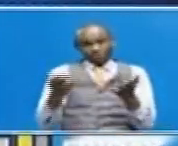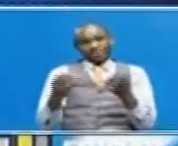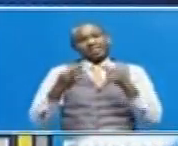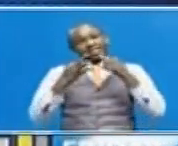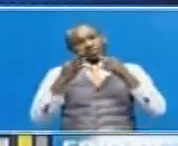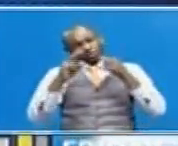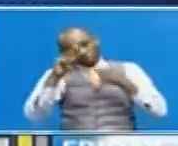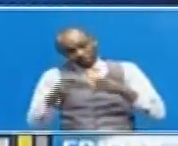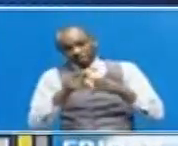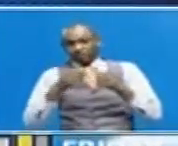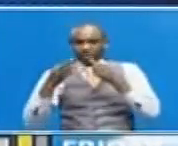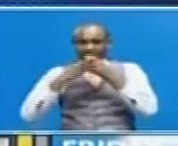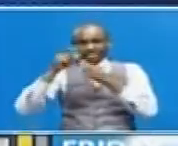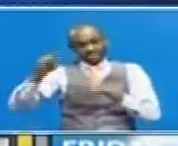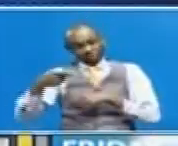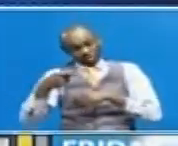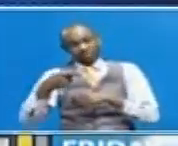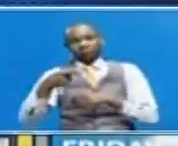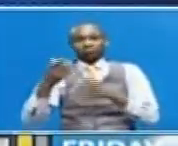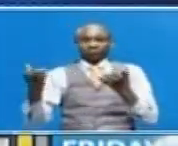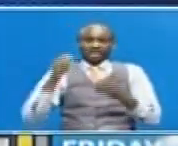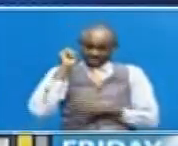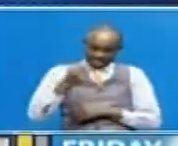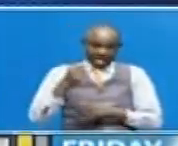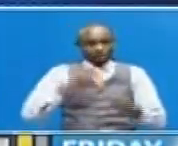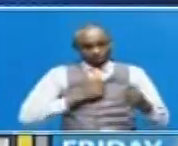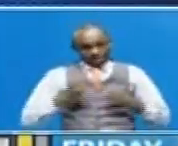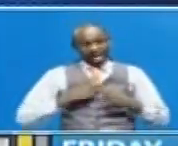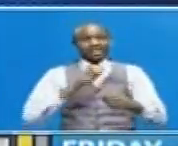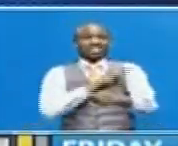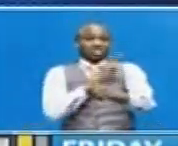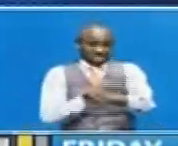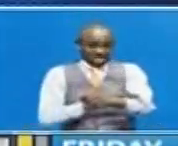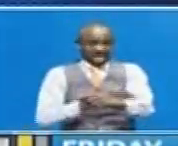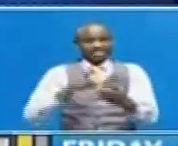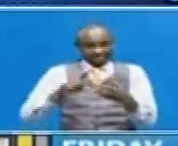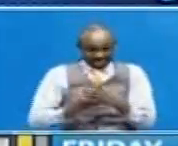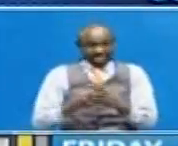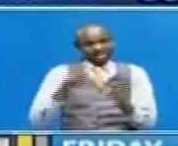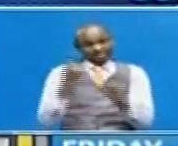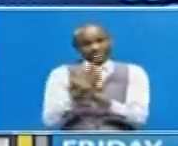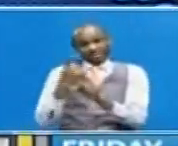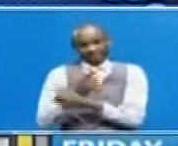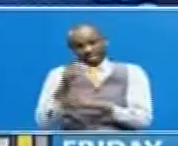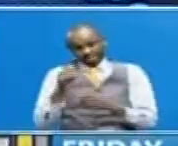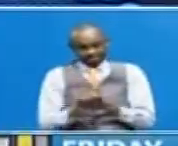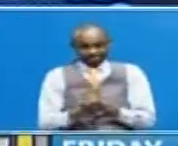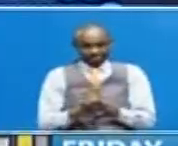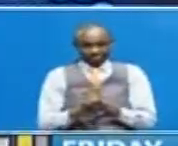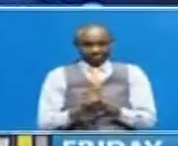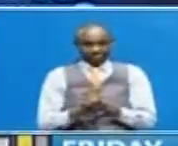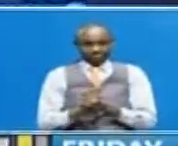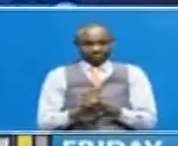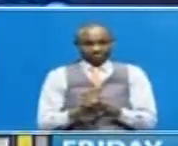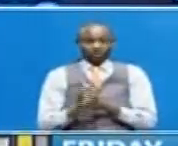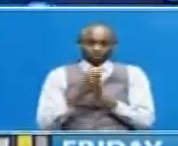between 2,000 to 8,000 units in Kenya, Rwanda and Nigeria, and later expand to other sub-Saharan countries. Here's KTN's David